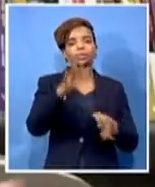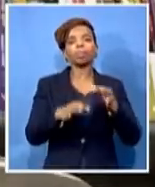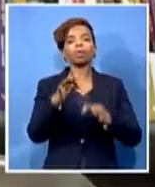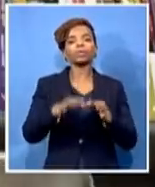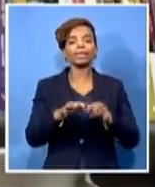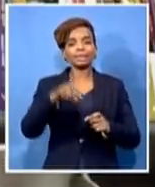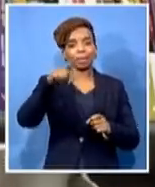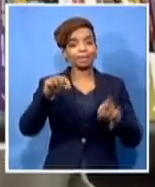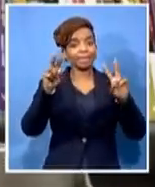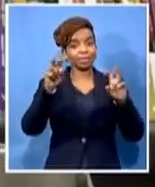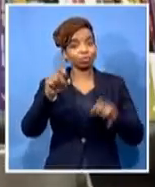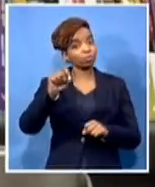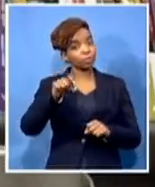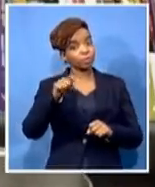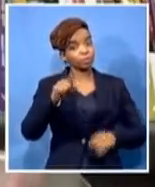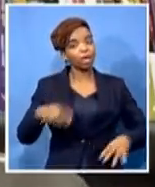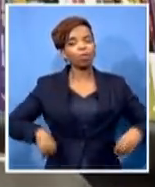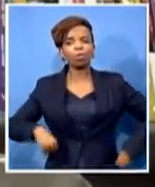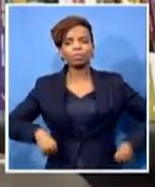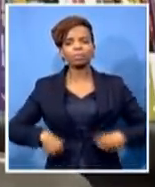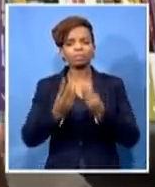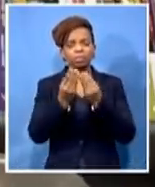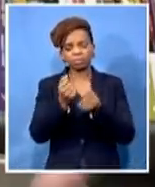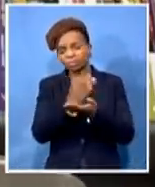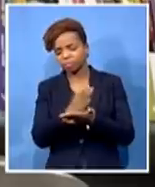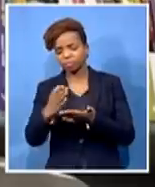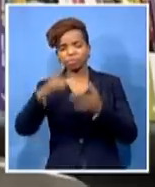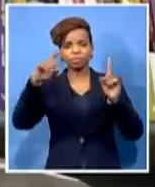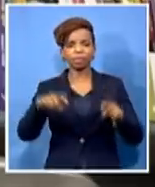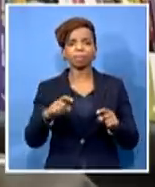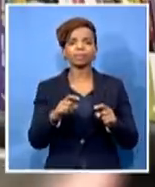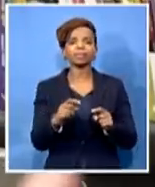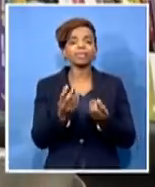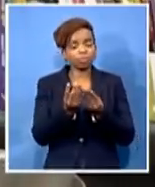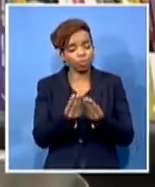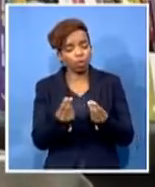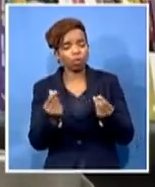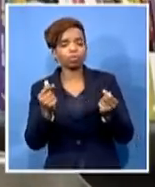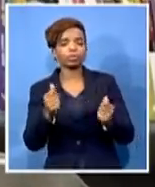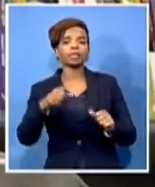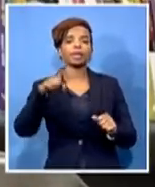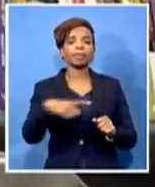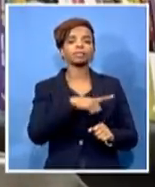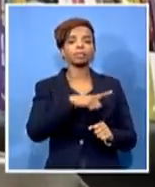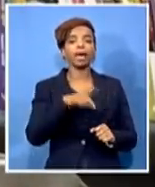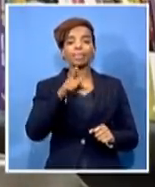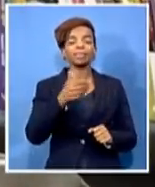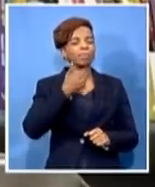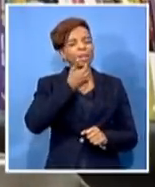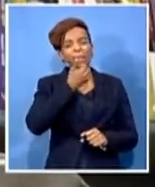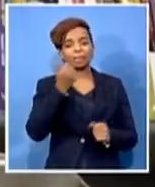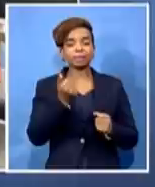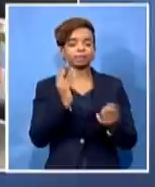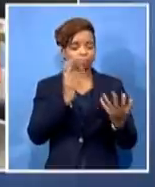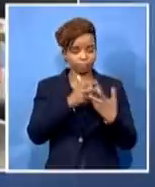indeed come with a solution that will best suit the ANC and the entire population. We spoke to an analyst the